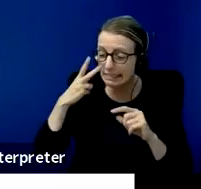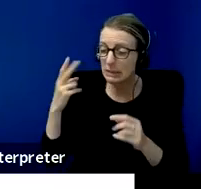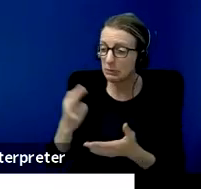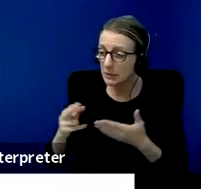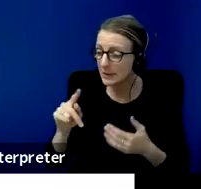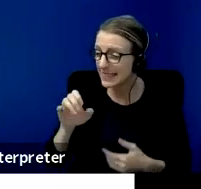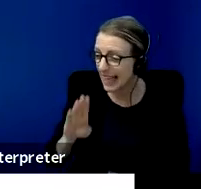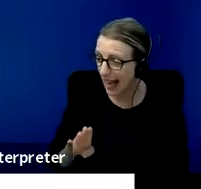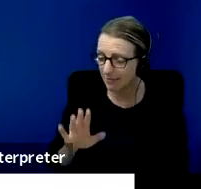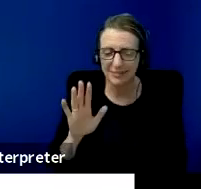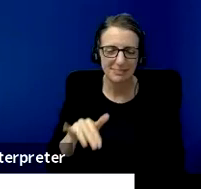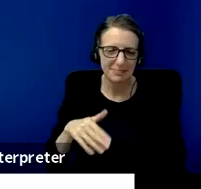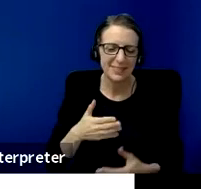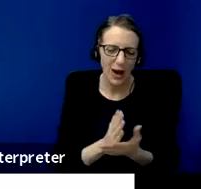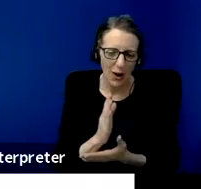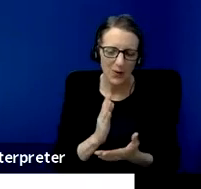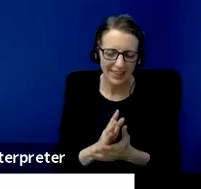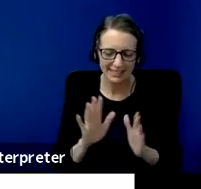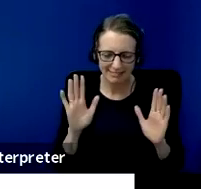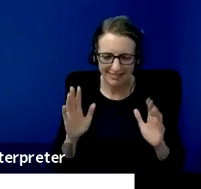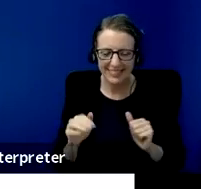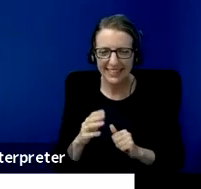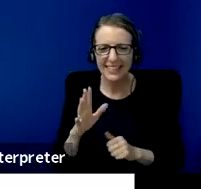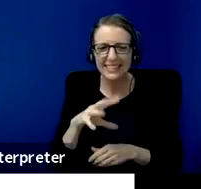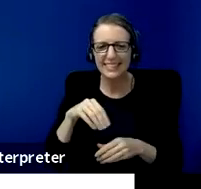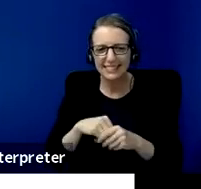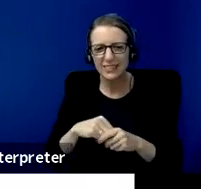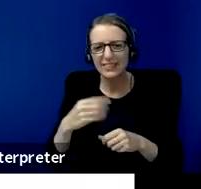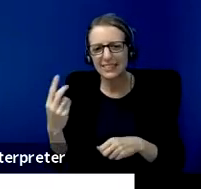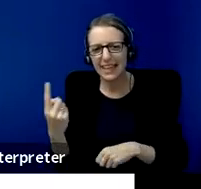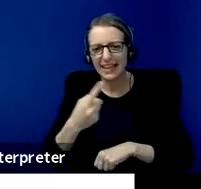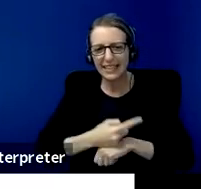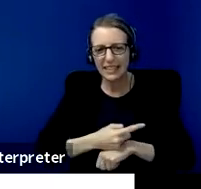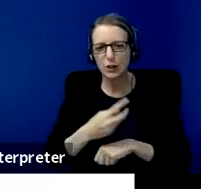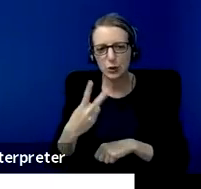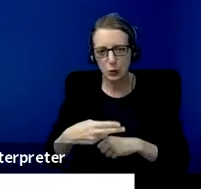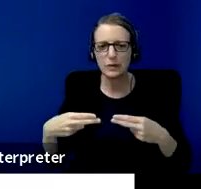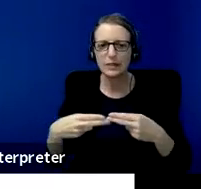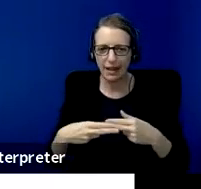that's okay, because it is in your day 2 slide deck, which you will get a copy of.